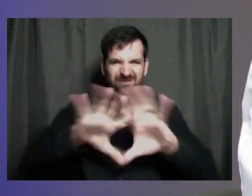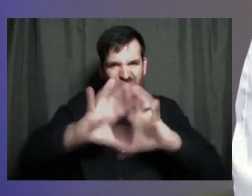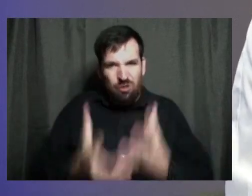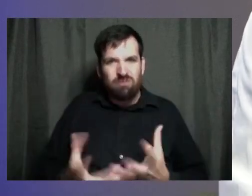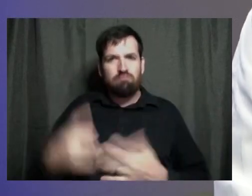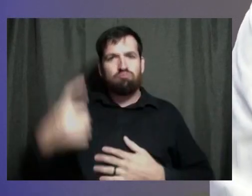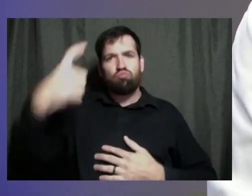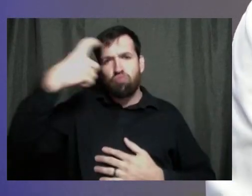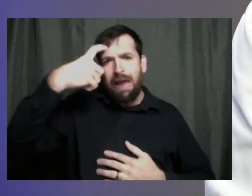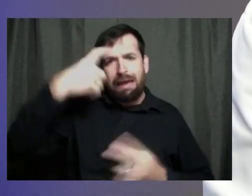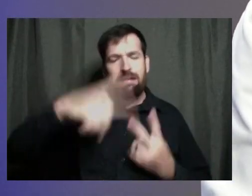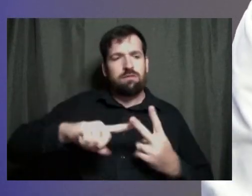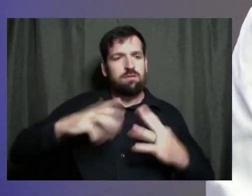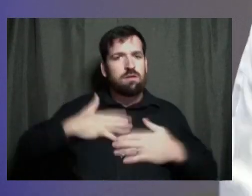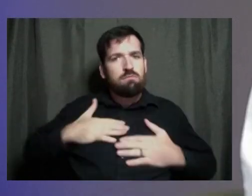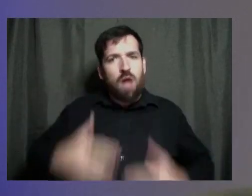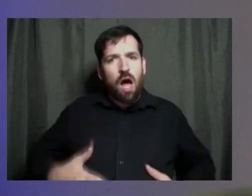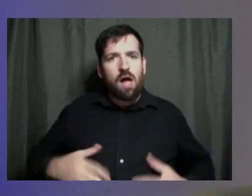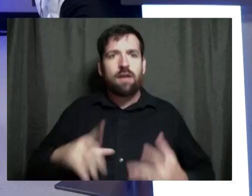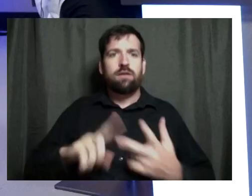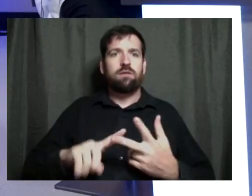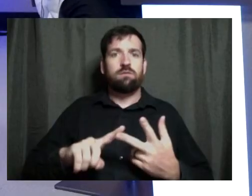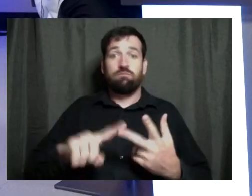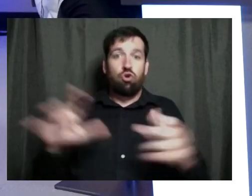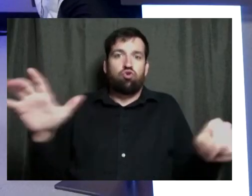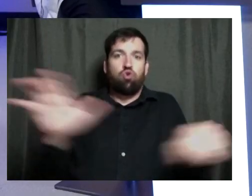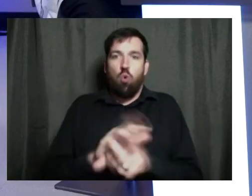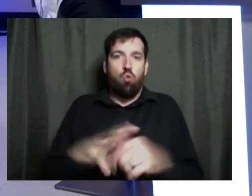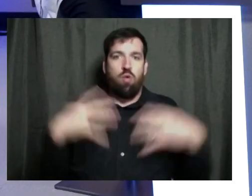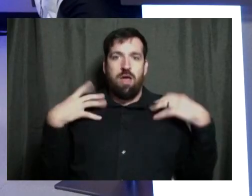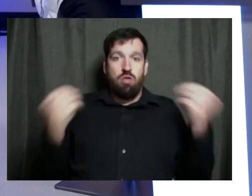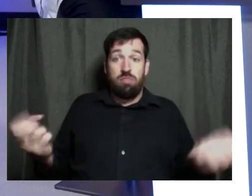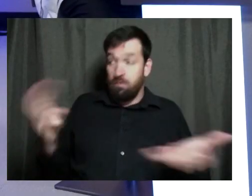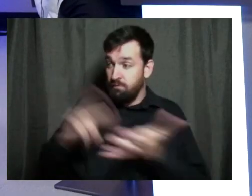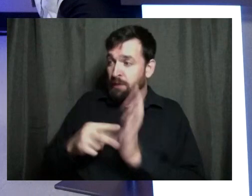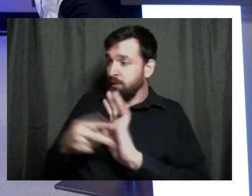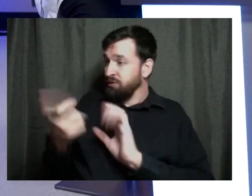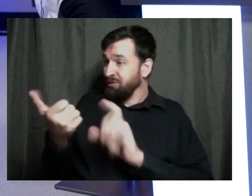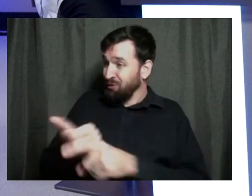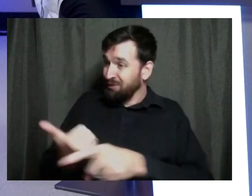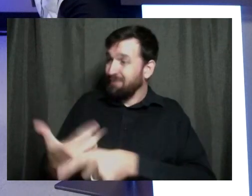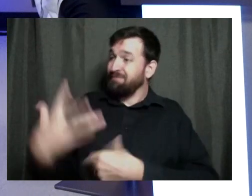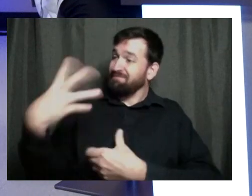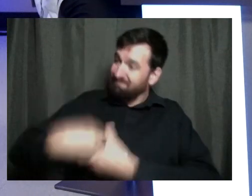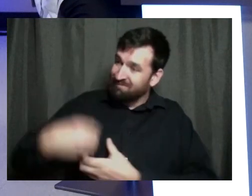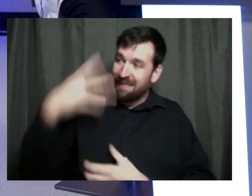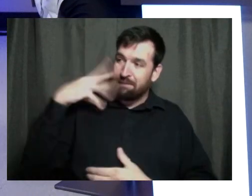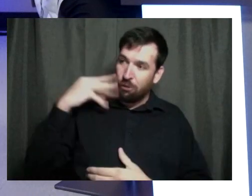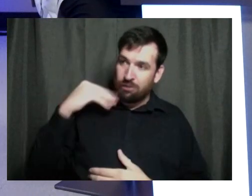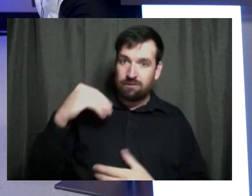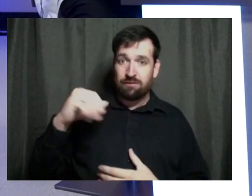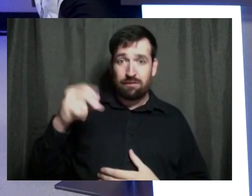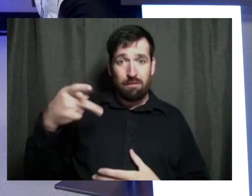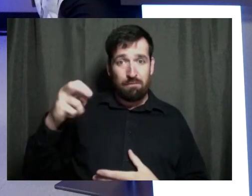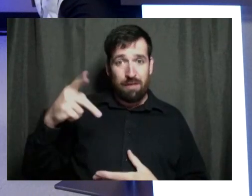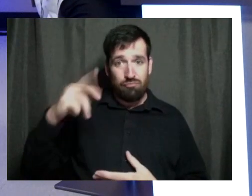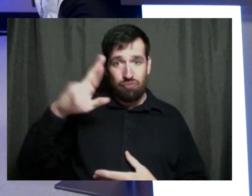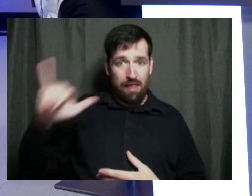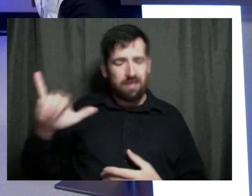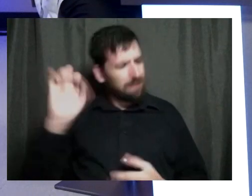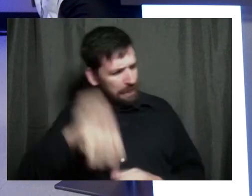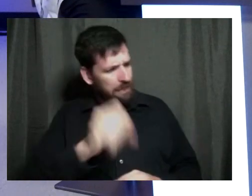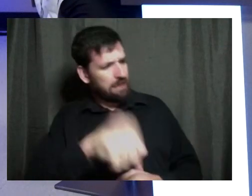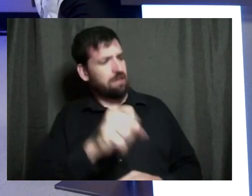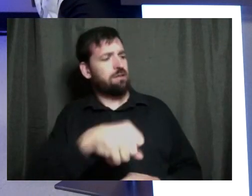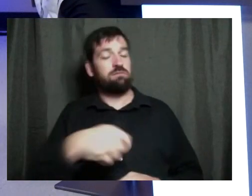the body, you got to take care of your total health. So you received the pep rally when you were going through your cancer diagnosis. You bet. And then I'm sure you have had